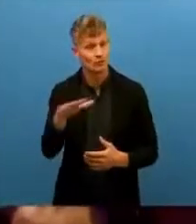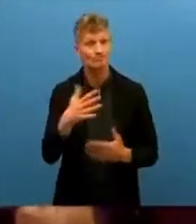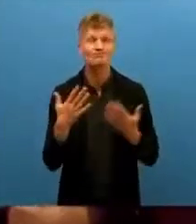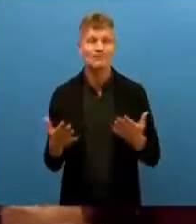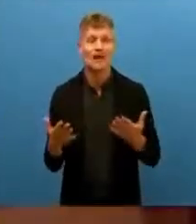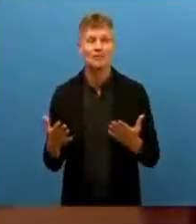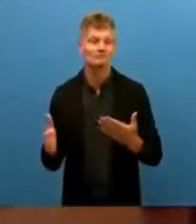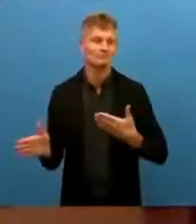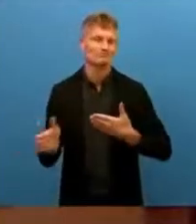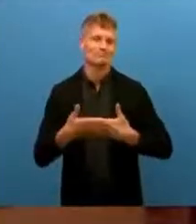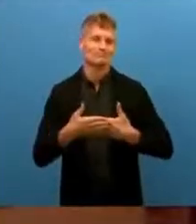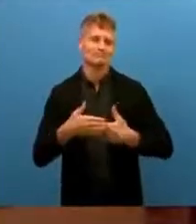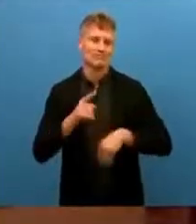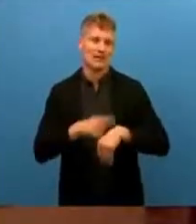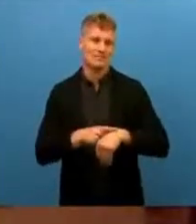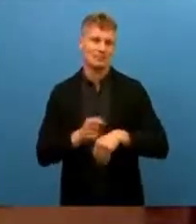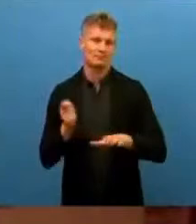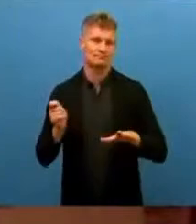adjourned.